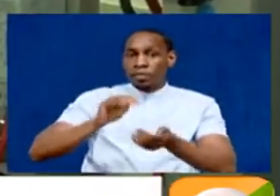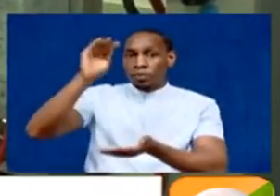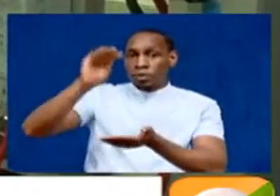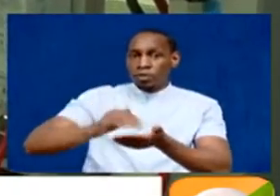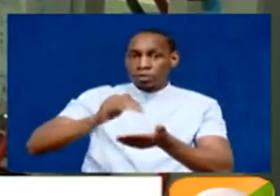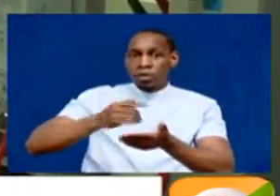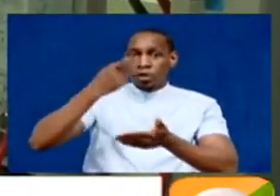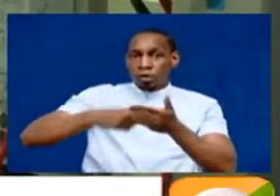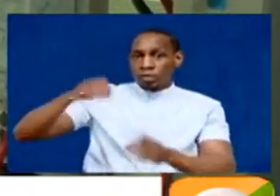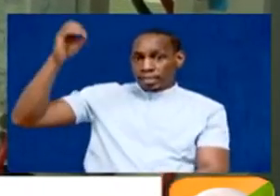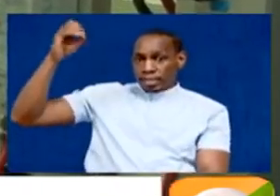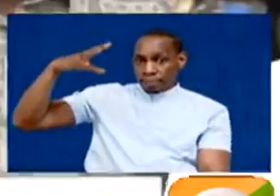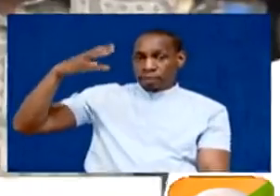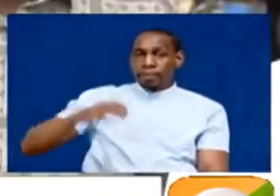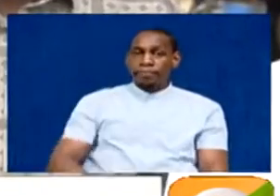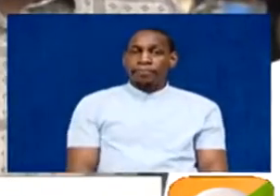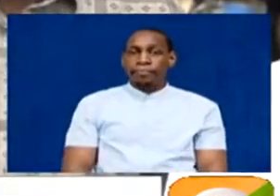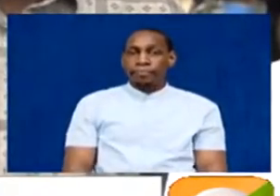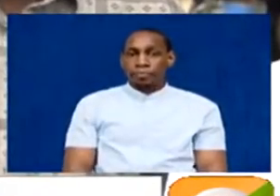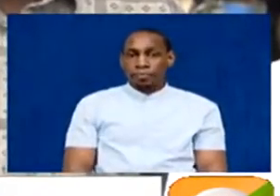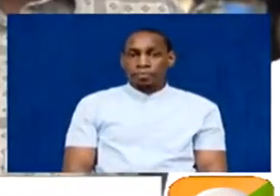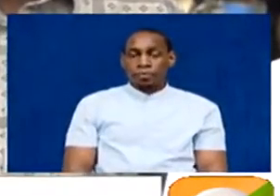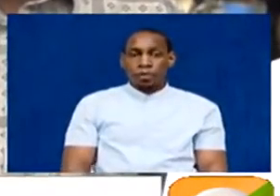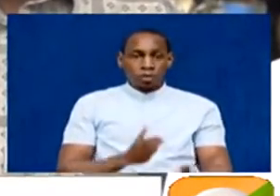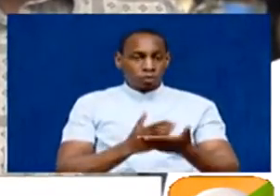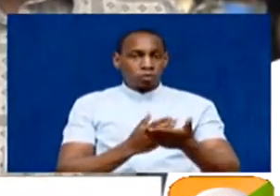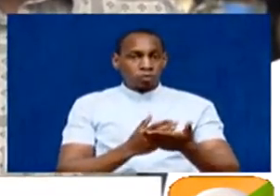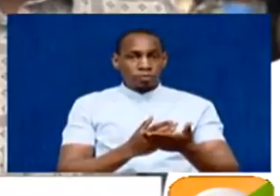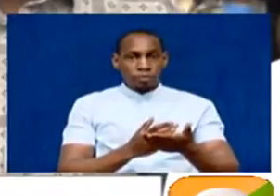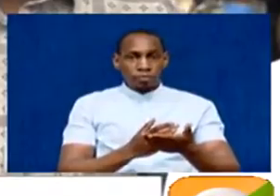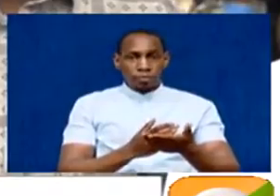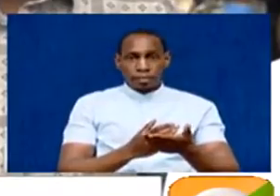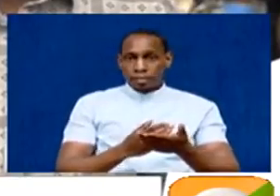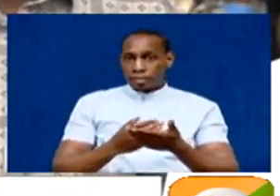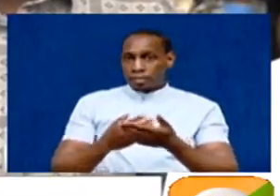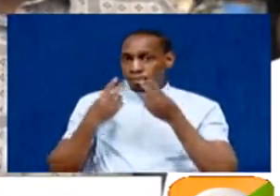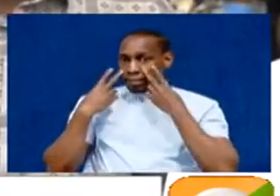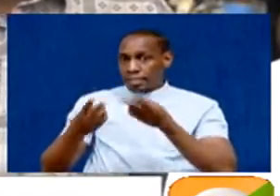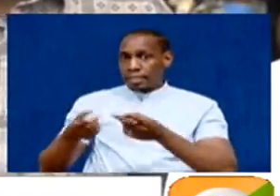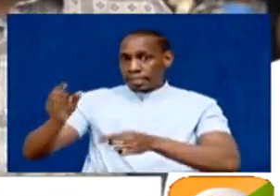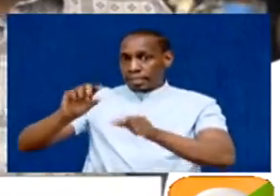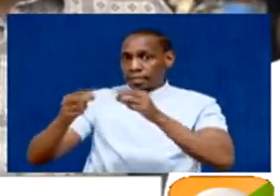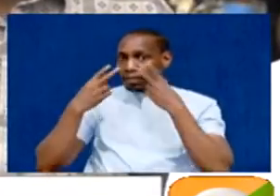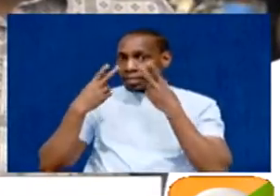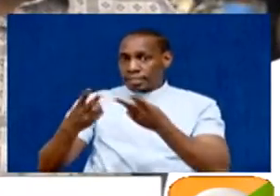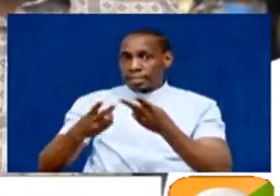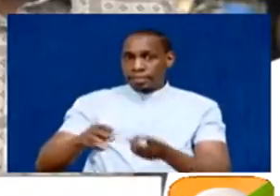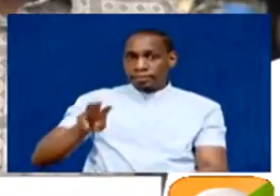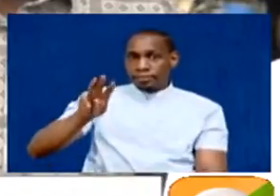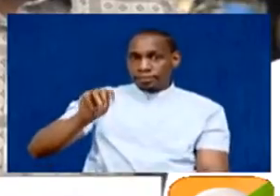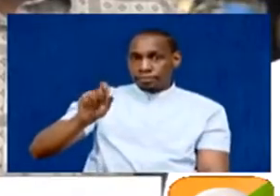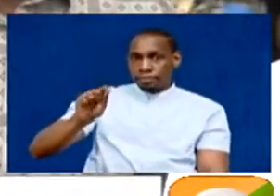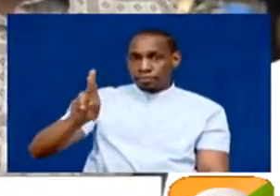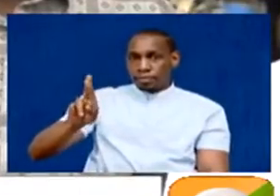down electricity bills in the country. I have gone through the laboratory or looking at the meters and how they